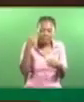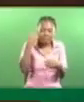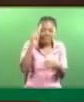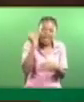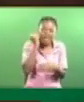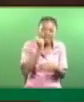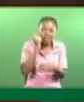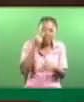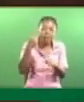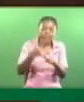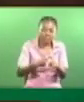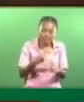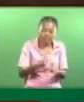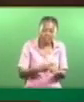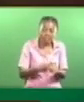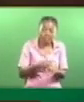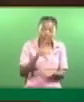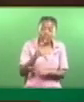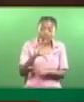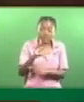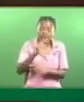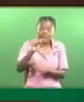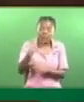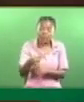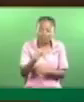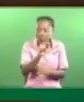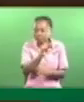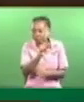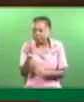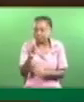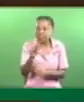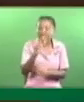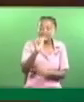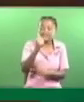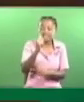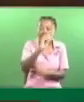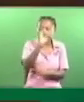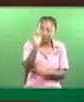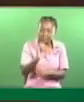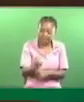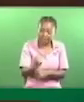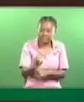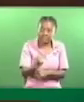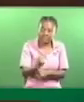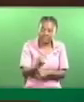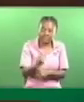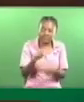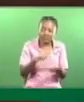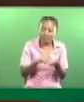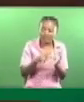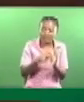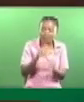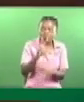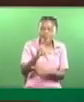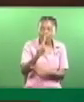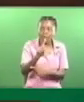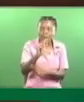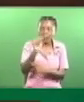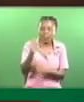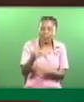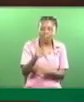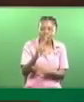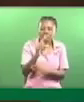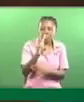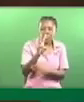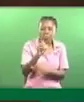During the 2025 budget presentation, Finance Minister Colm Imbert announced that VAT bonds in the amount of $3 billion will